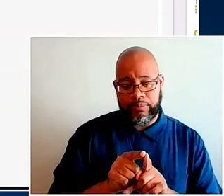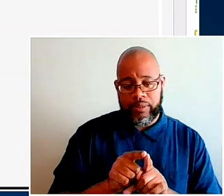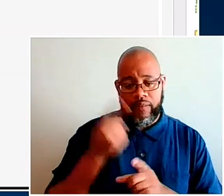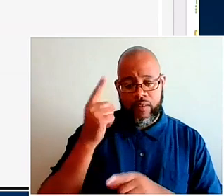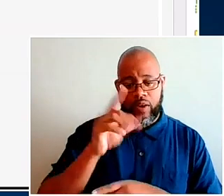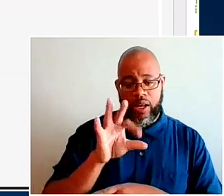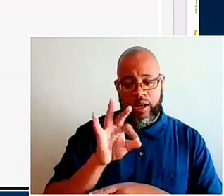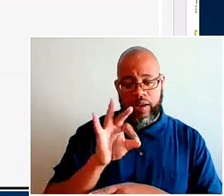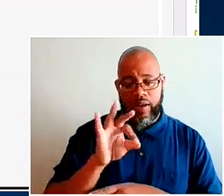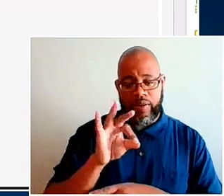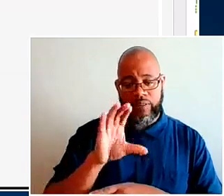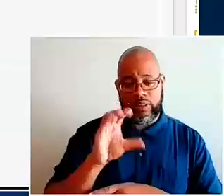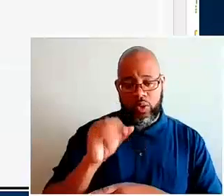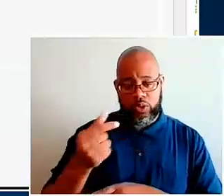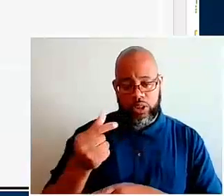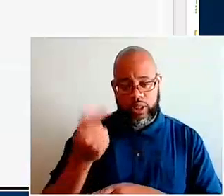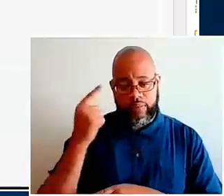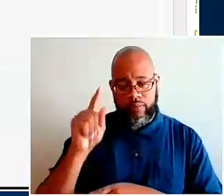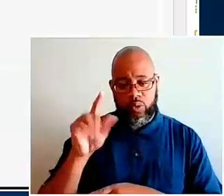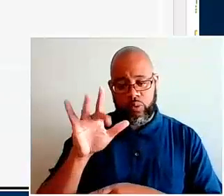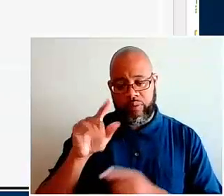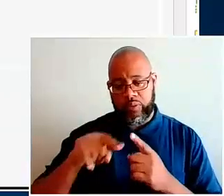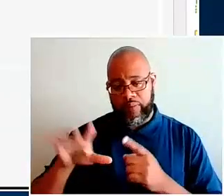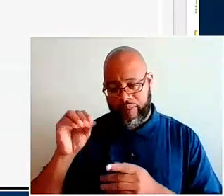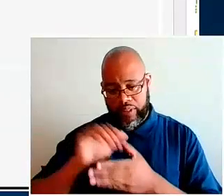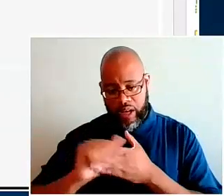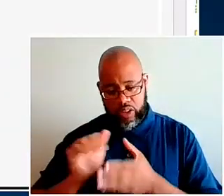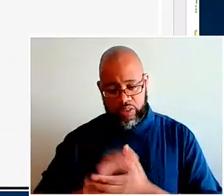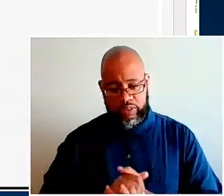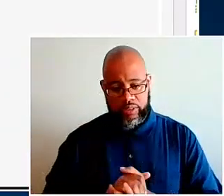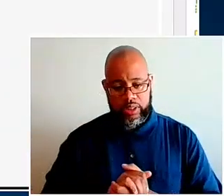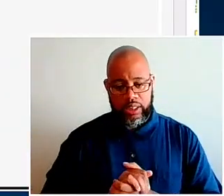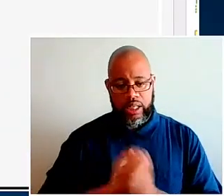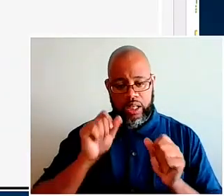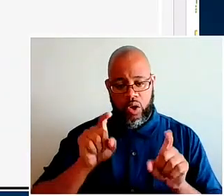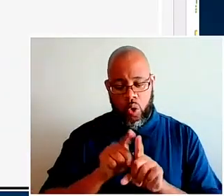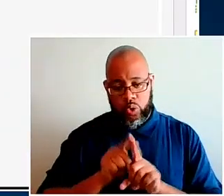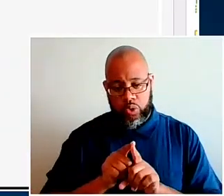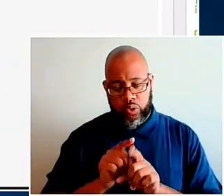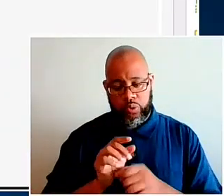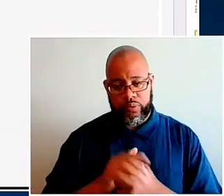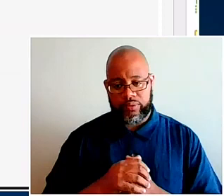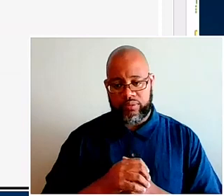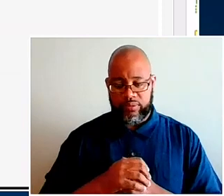to $50. And we also,